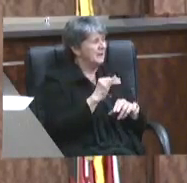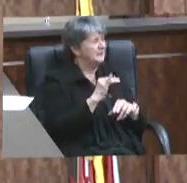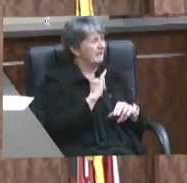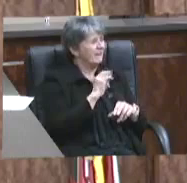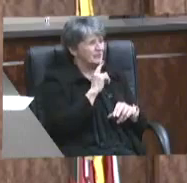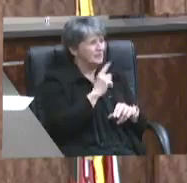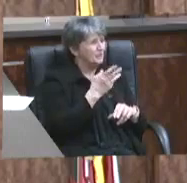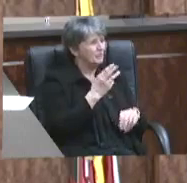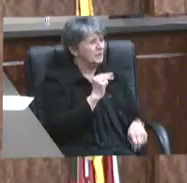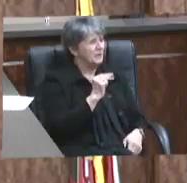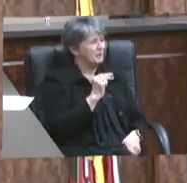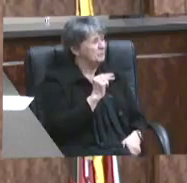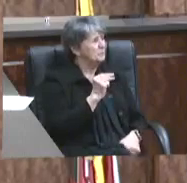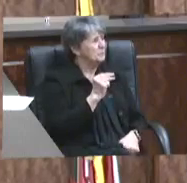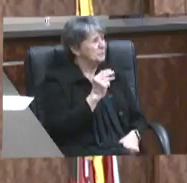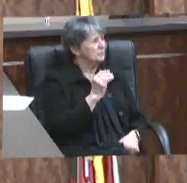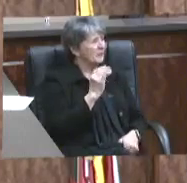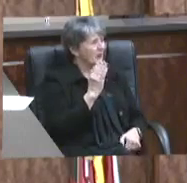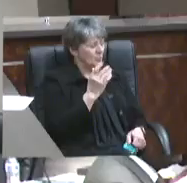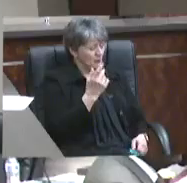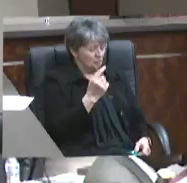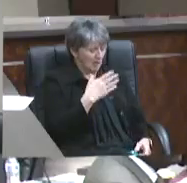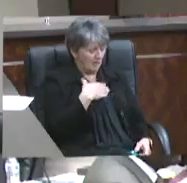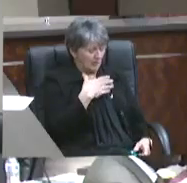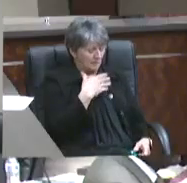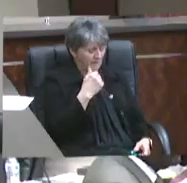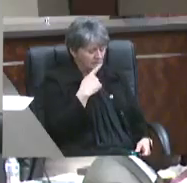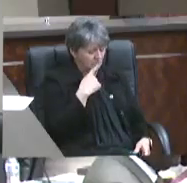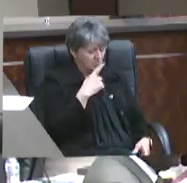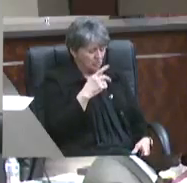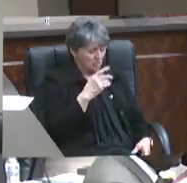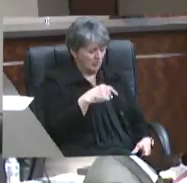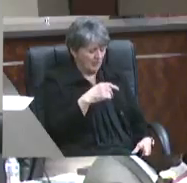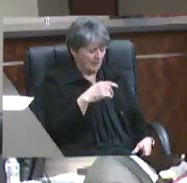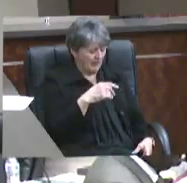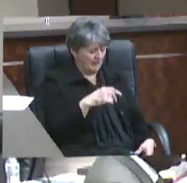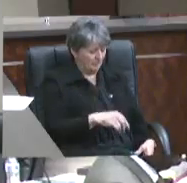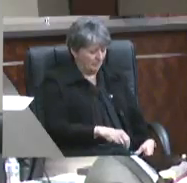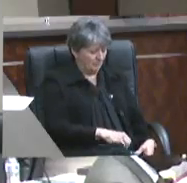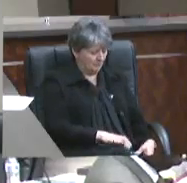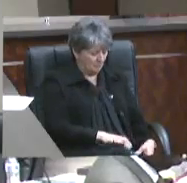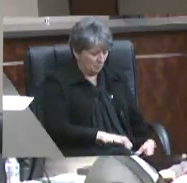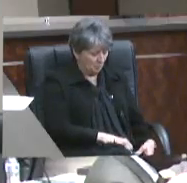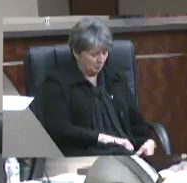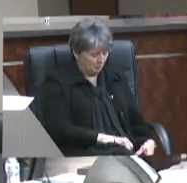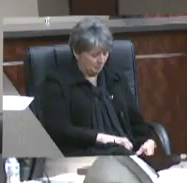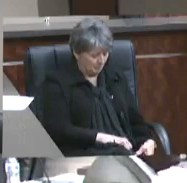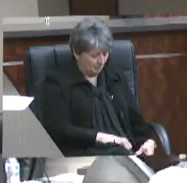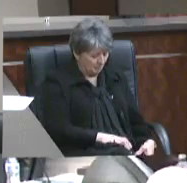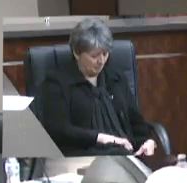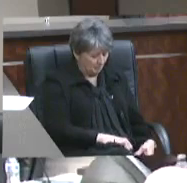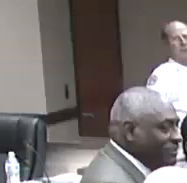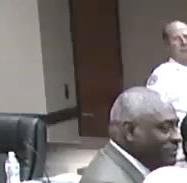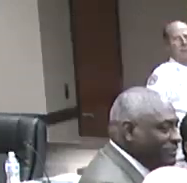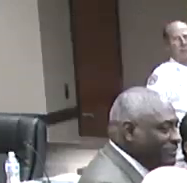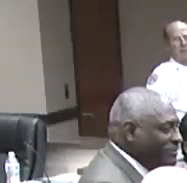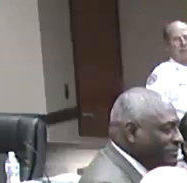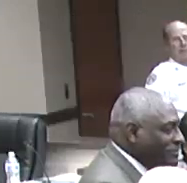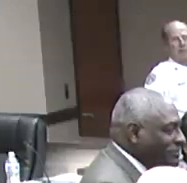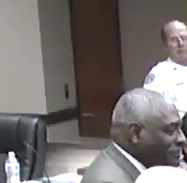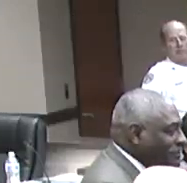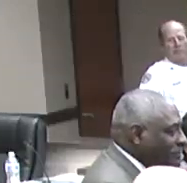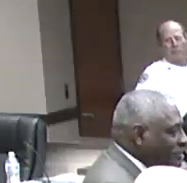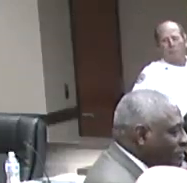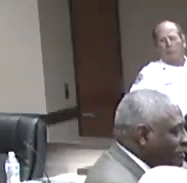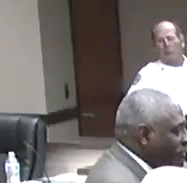him I'll try my best to make sure that eventually he will get a cost of living in that pay stub next time, maybe